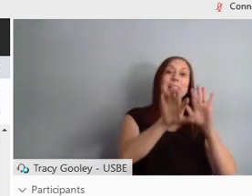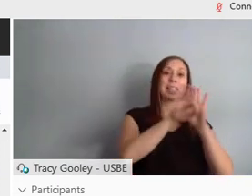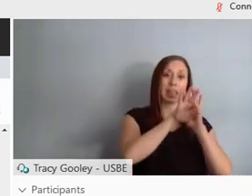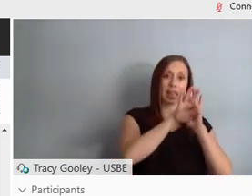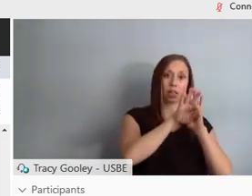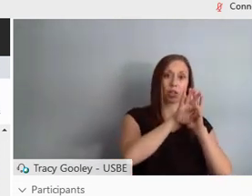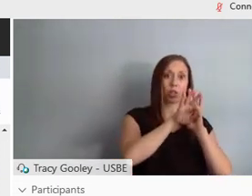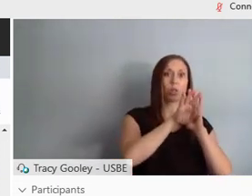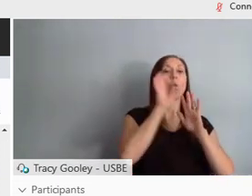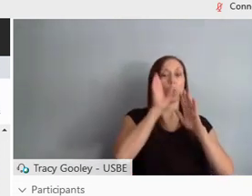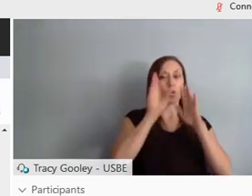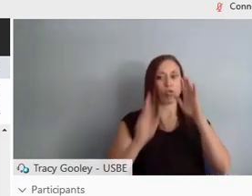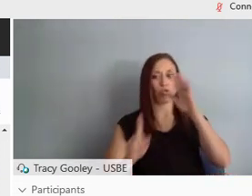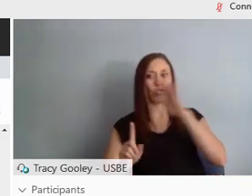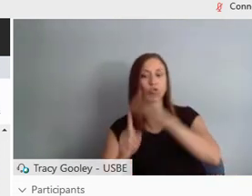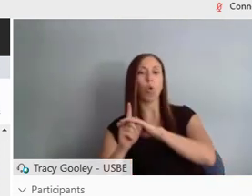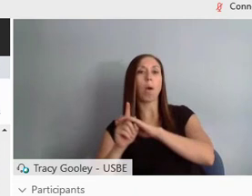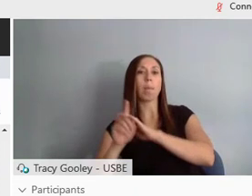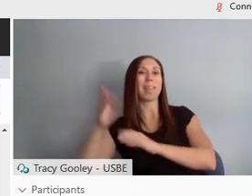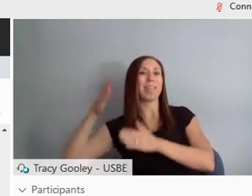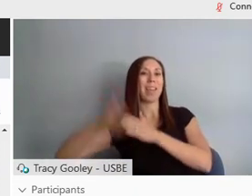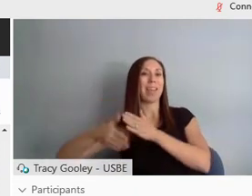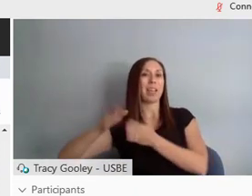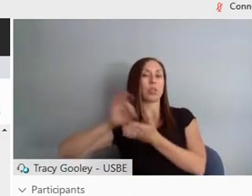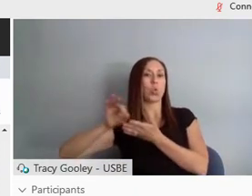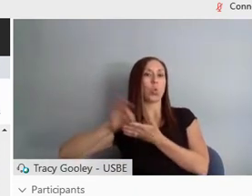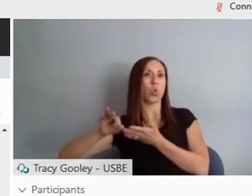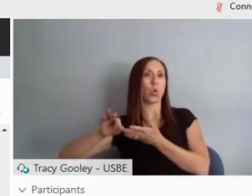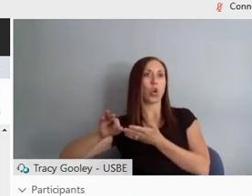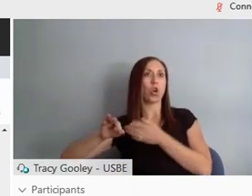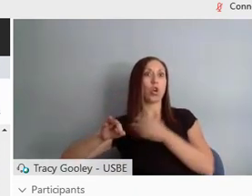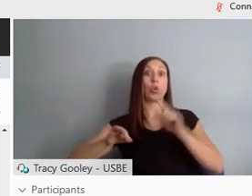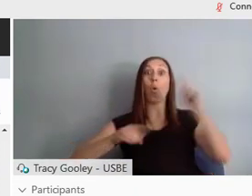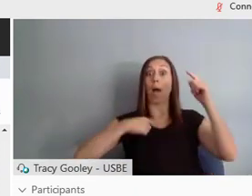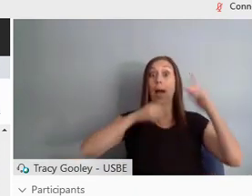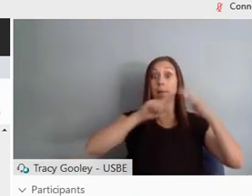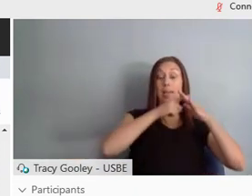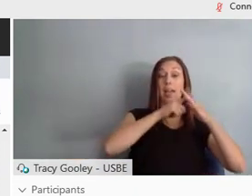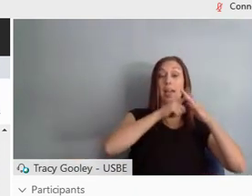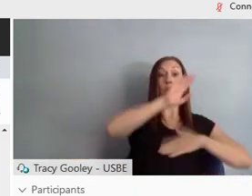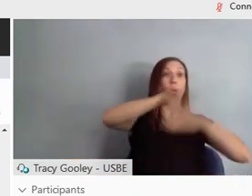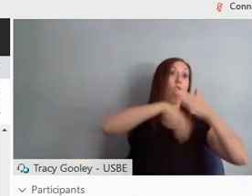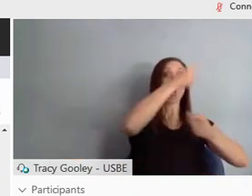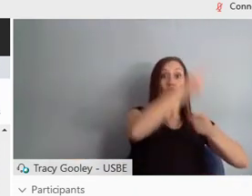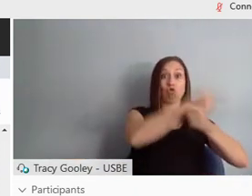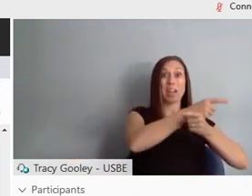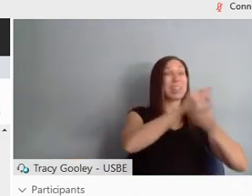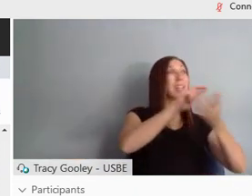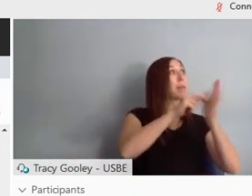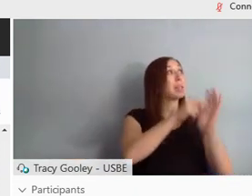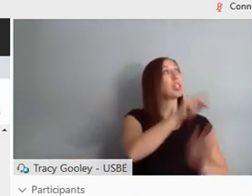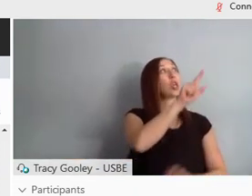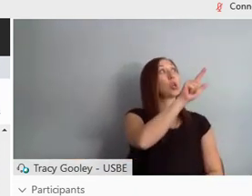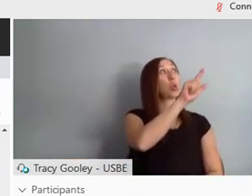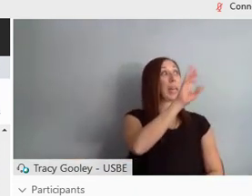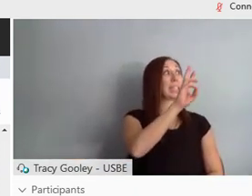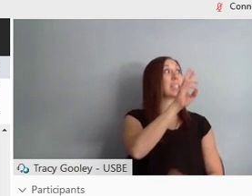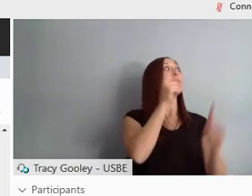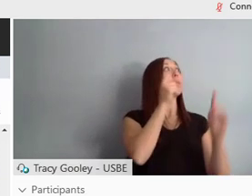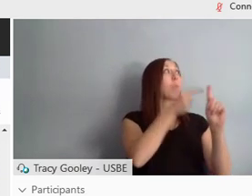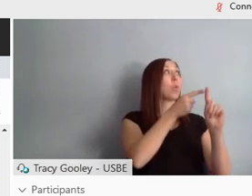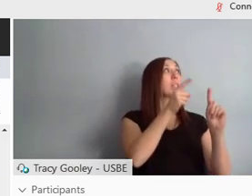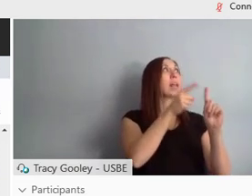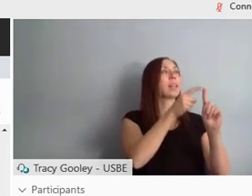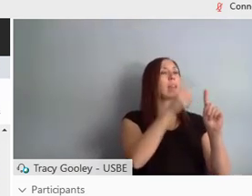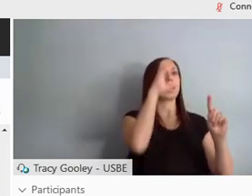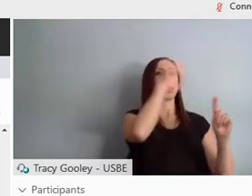be reflected in the score that is recorded. So I started out at all correct for 26 points, and then they